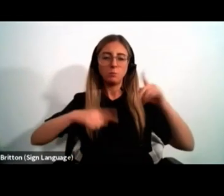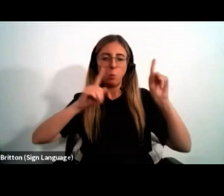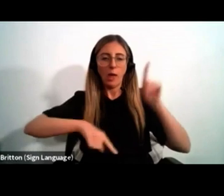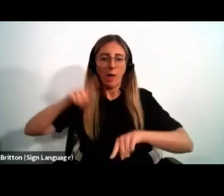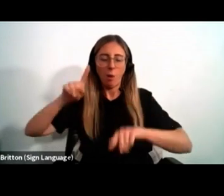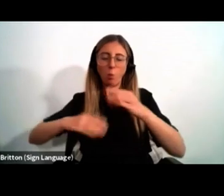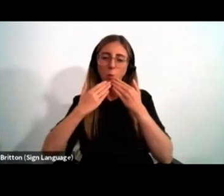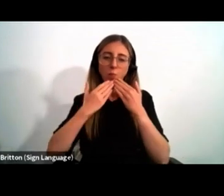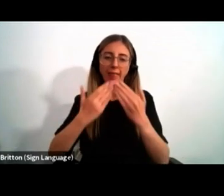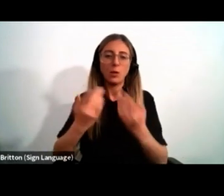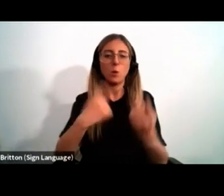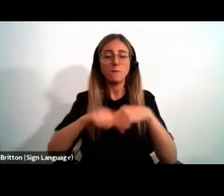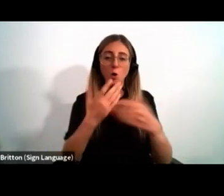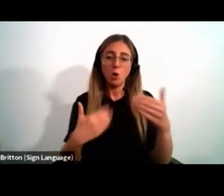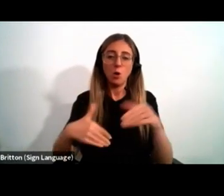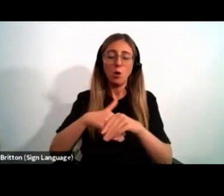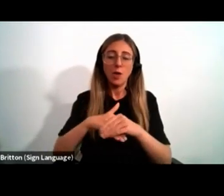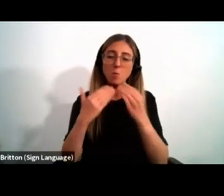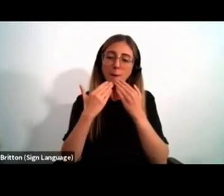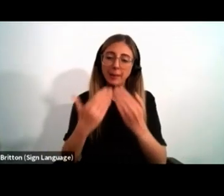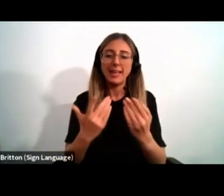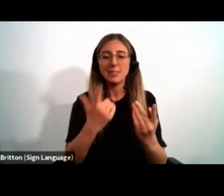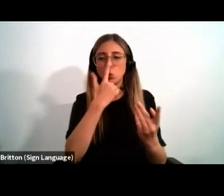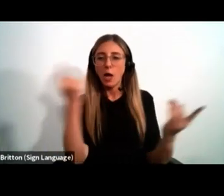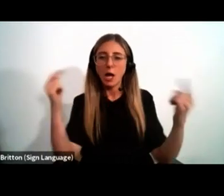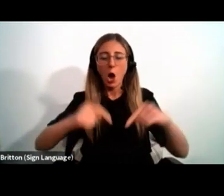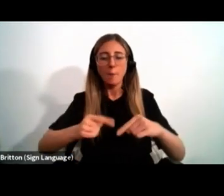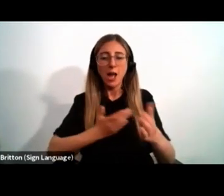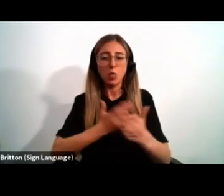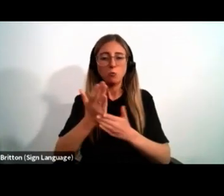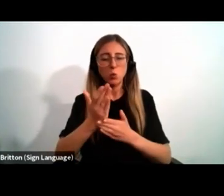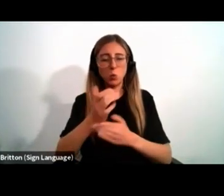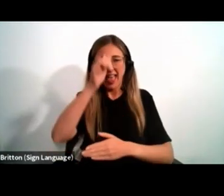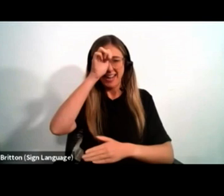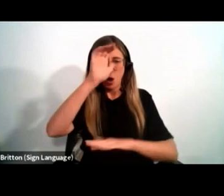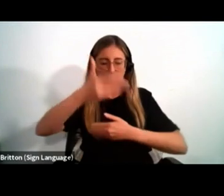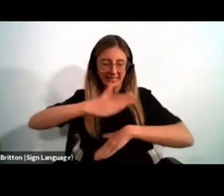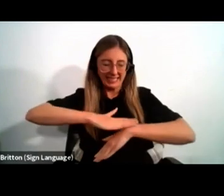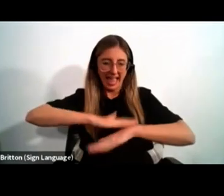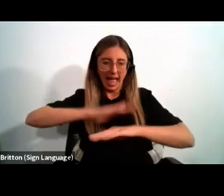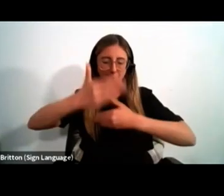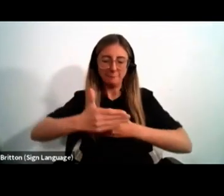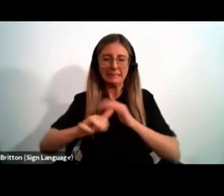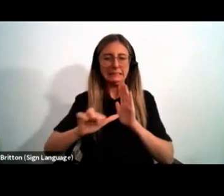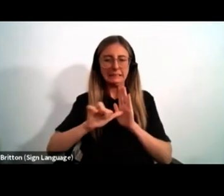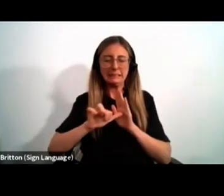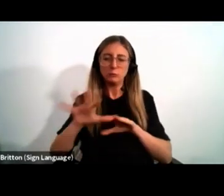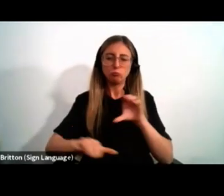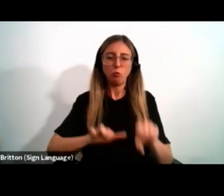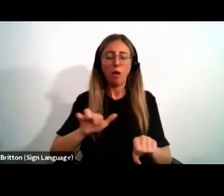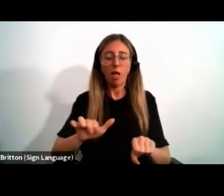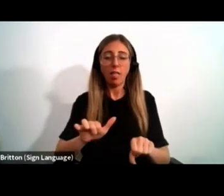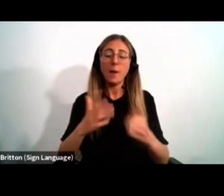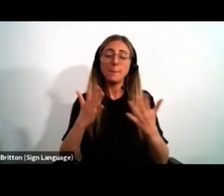much. We are pleased that you could join us during this challenging period to sustain the legacy of a